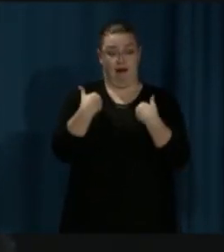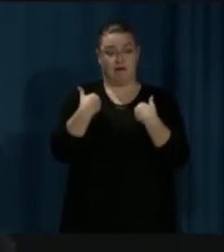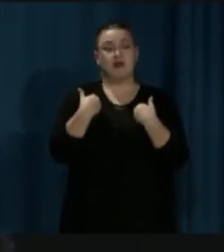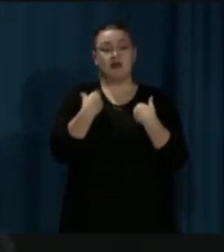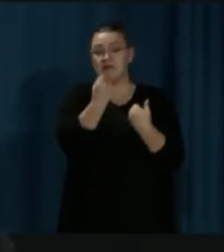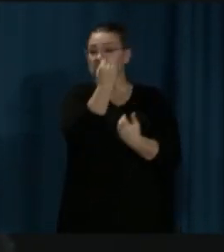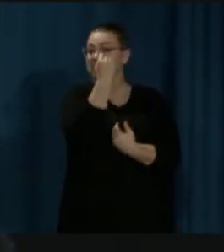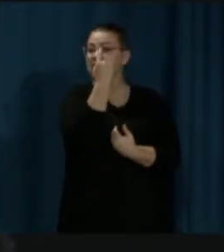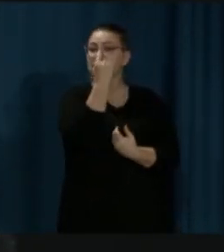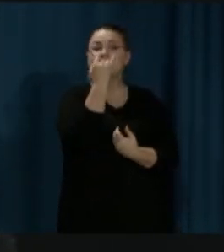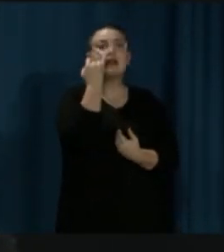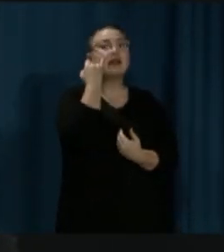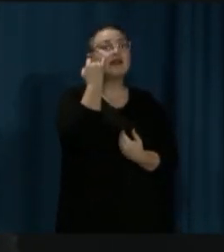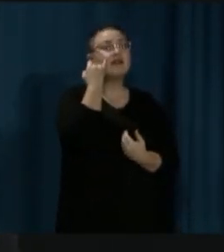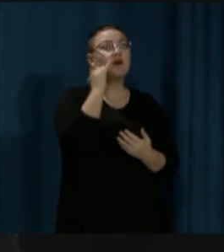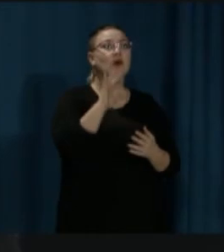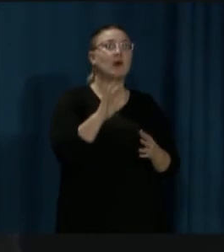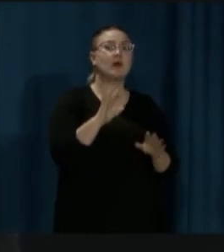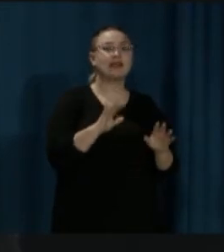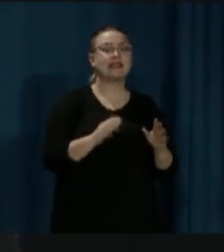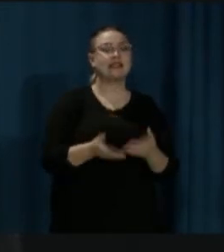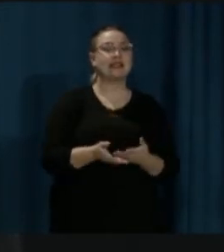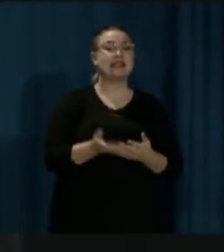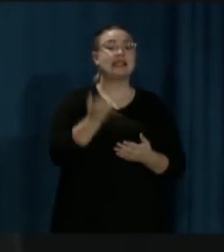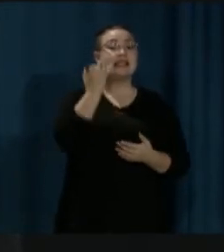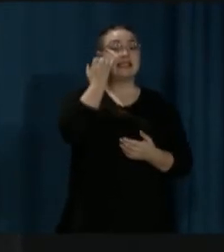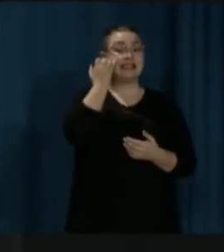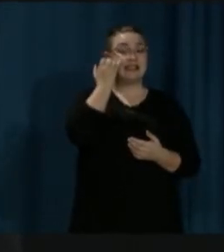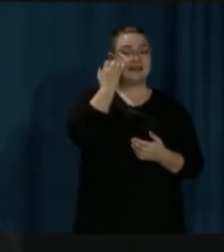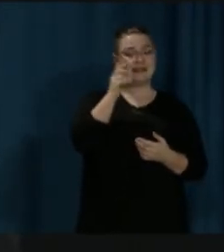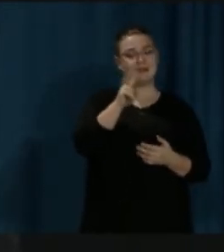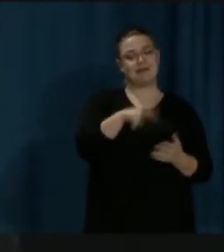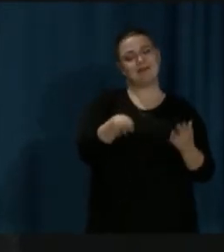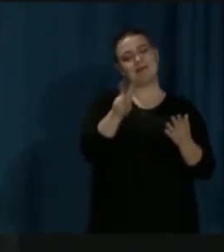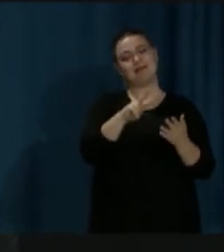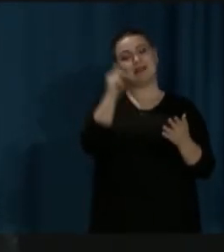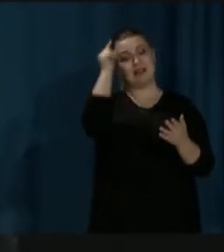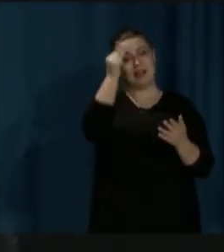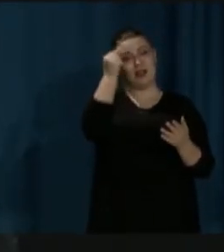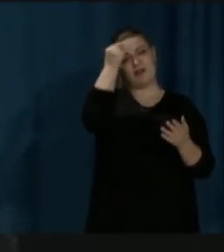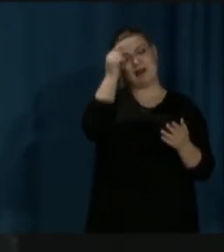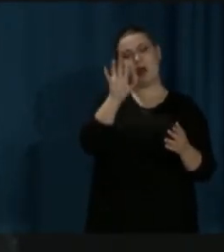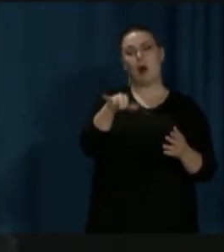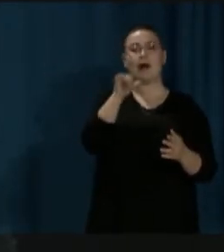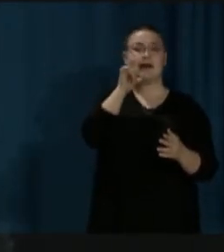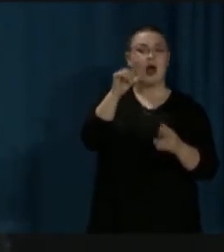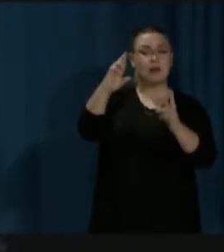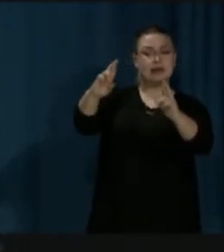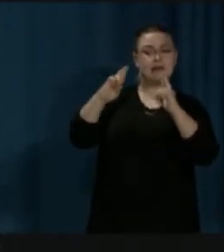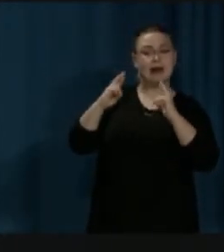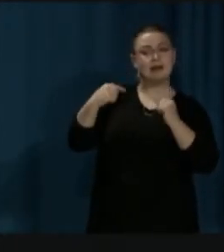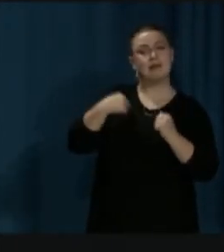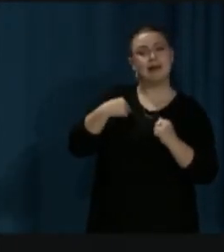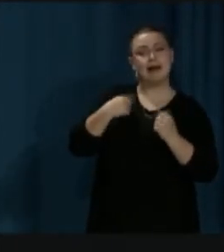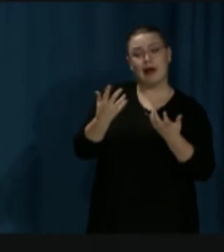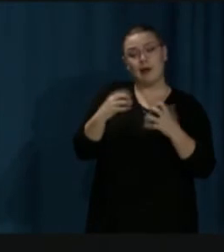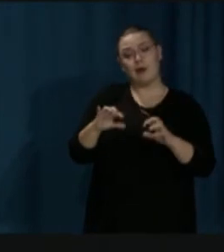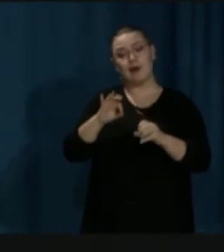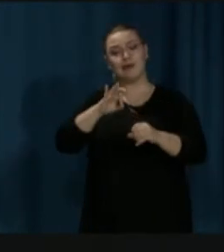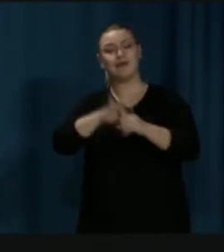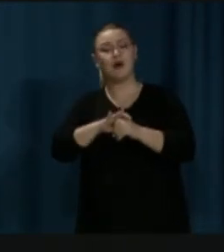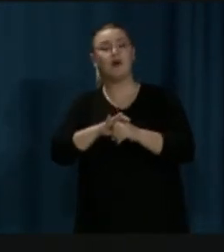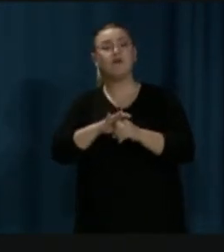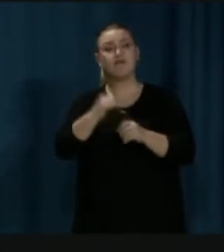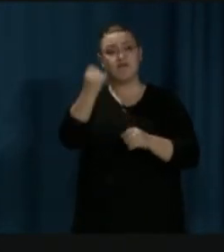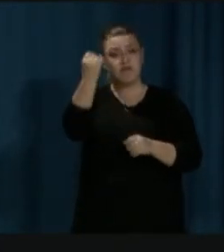respect somebody's belief that if they don't feel like the government respects them, they feel disconnected and they're